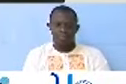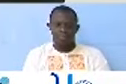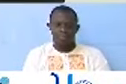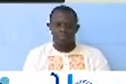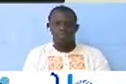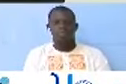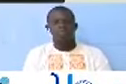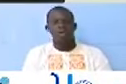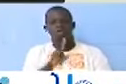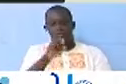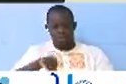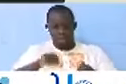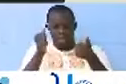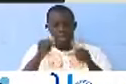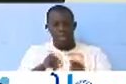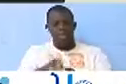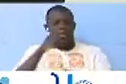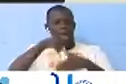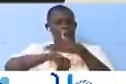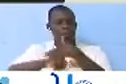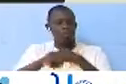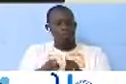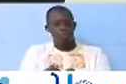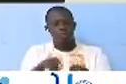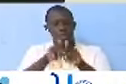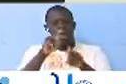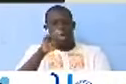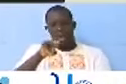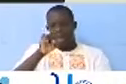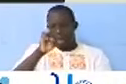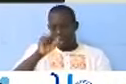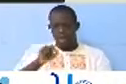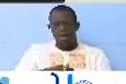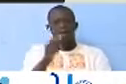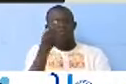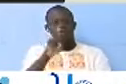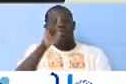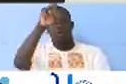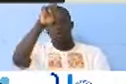So you started your employment with the NIA on the 1st of